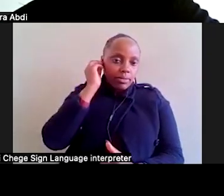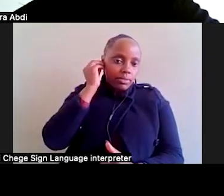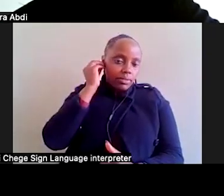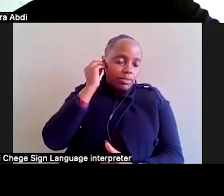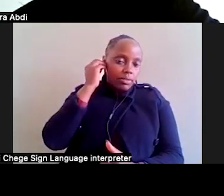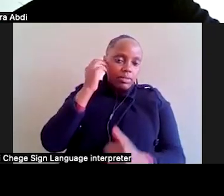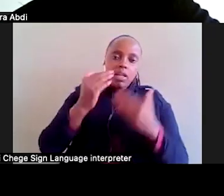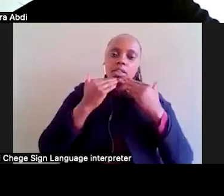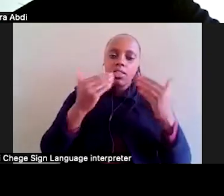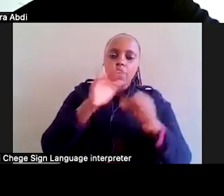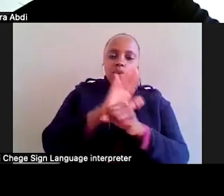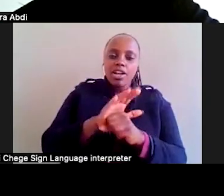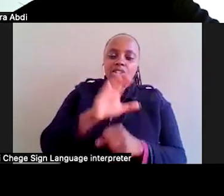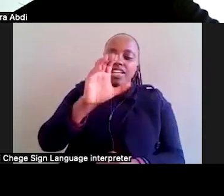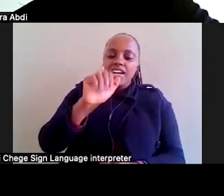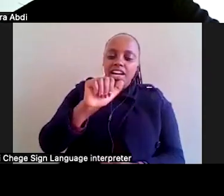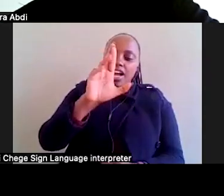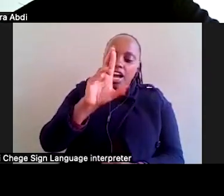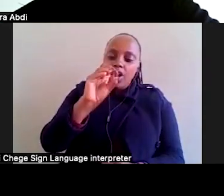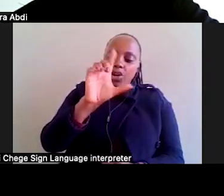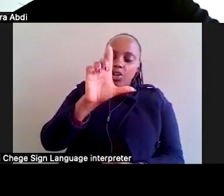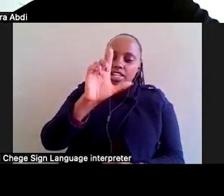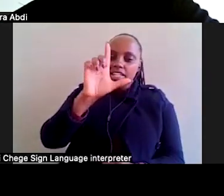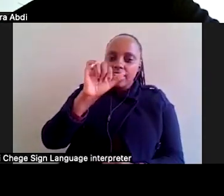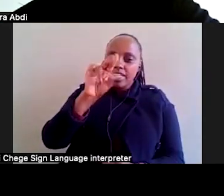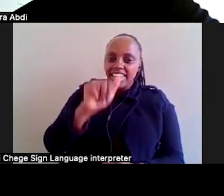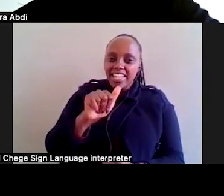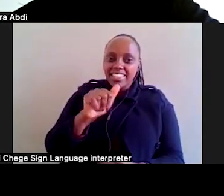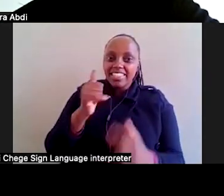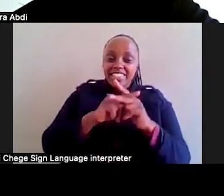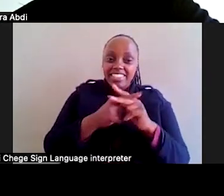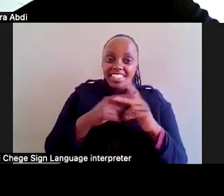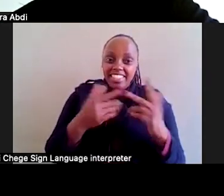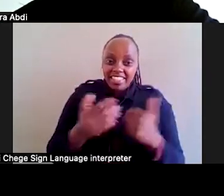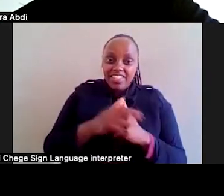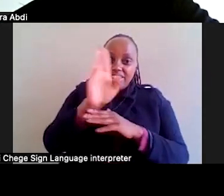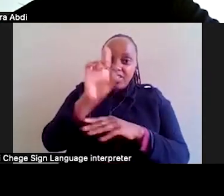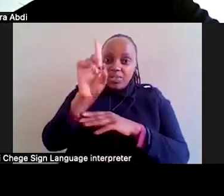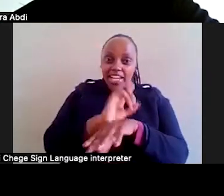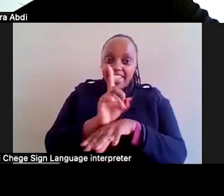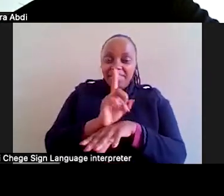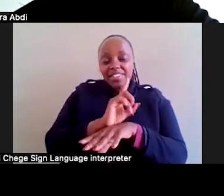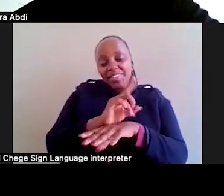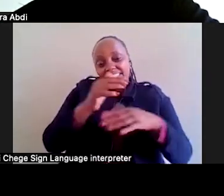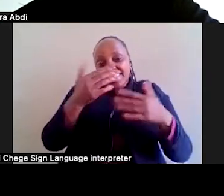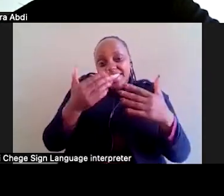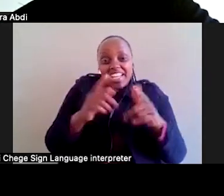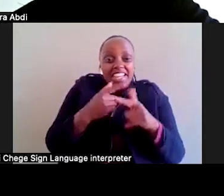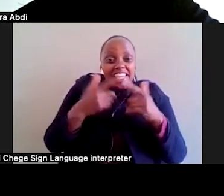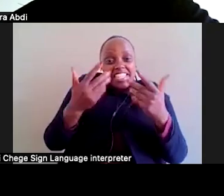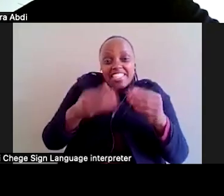Thank you, Carolina. Let's start. So I can use 1 minute from my time allocate for